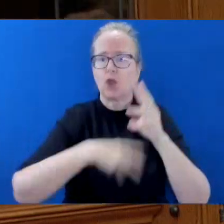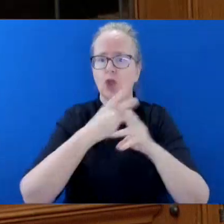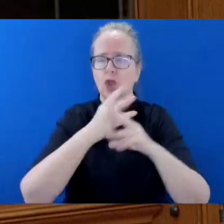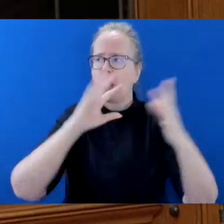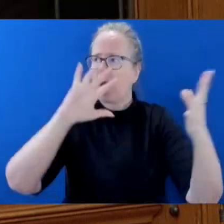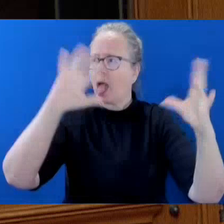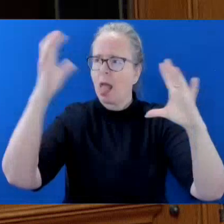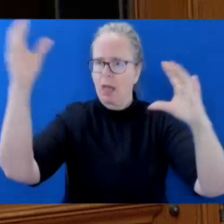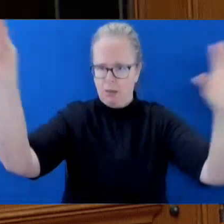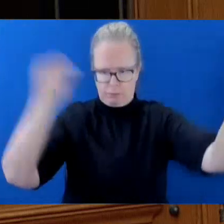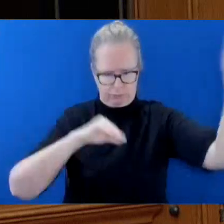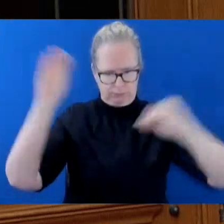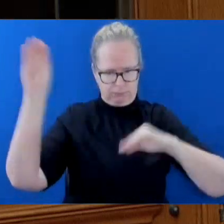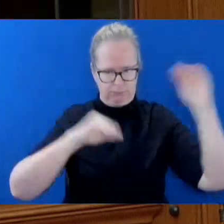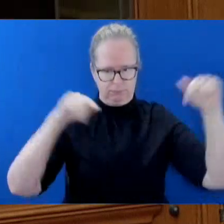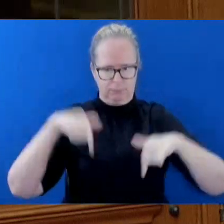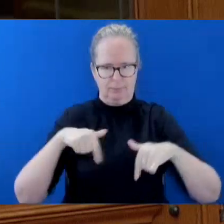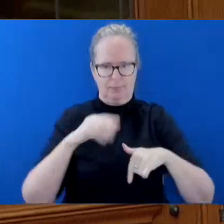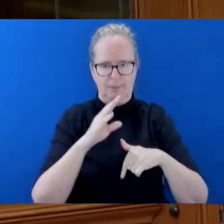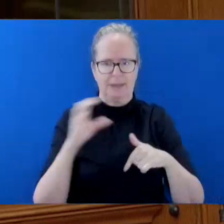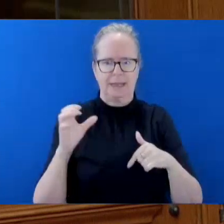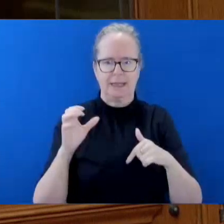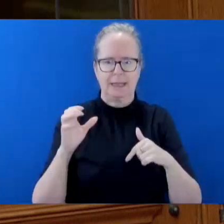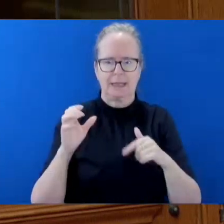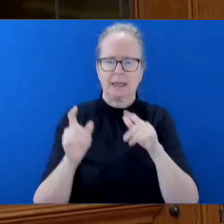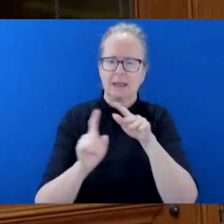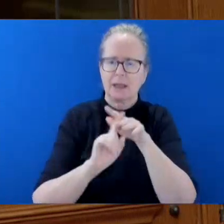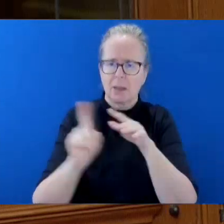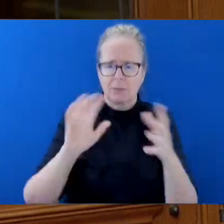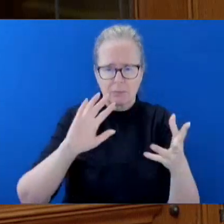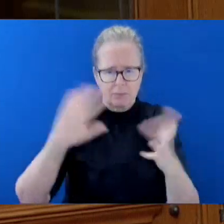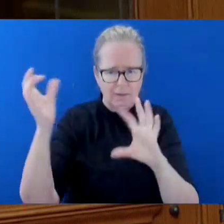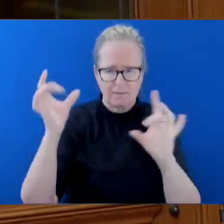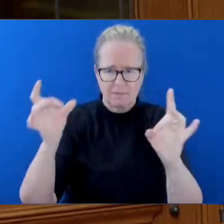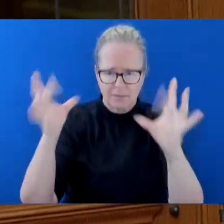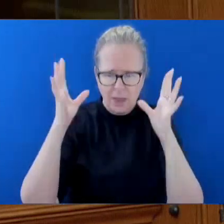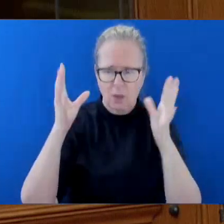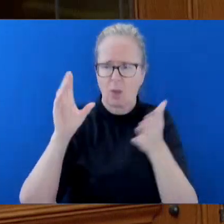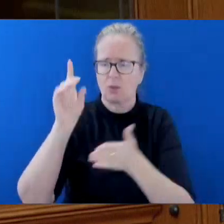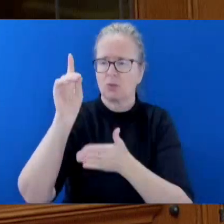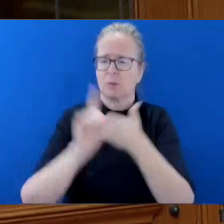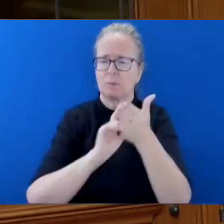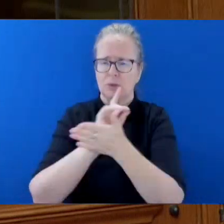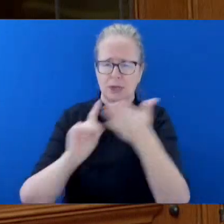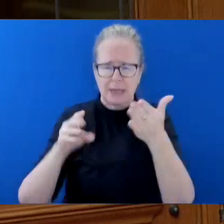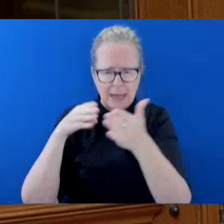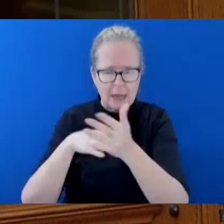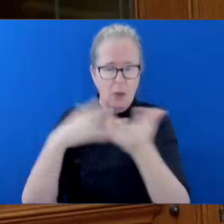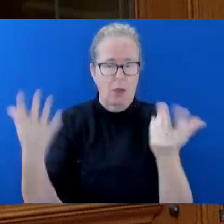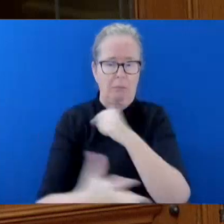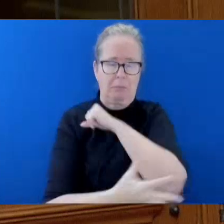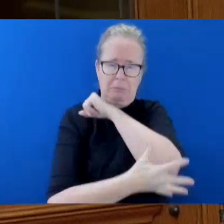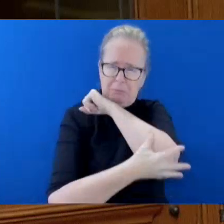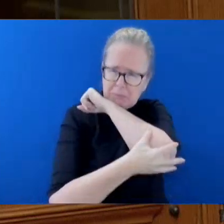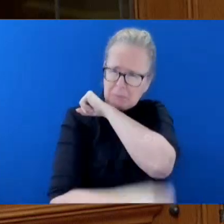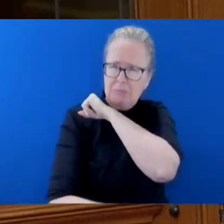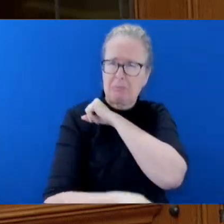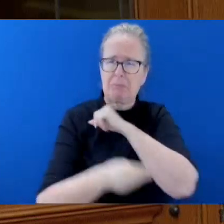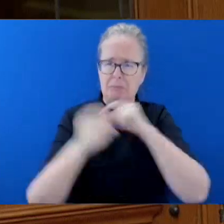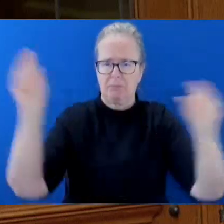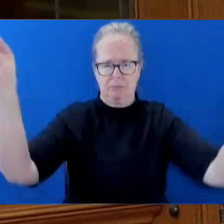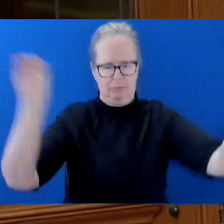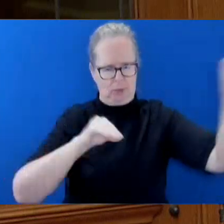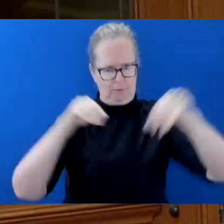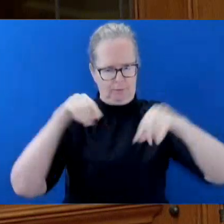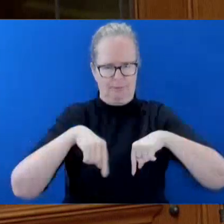violence, persecution, and crippling poverty. They come here because BC is, bar none, the best place in the